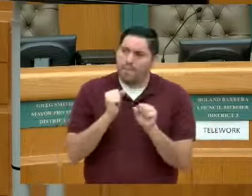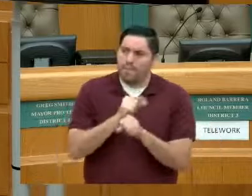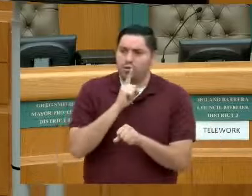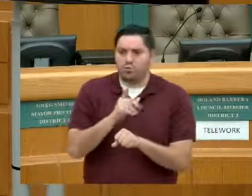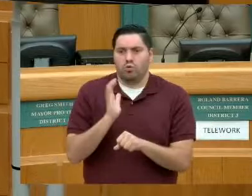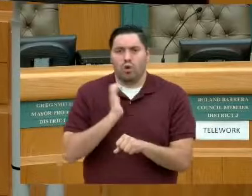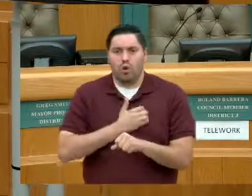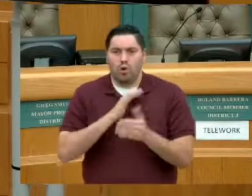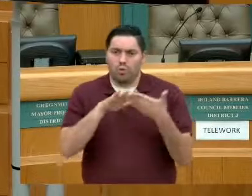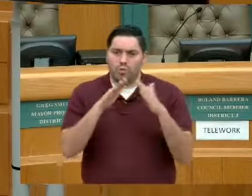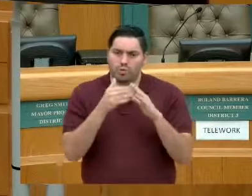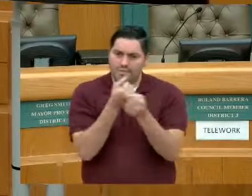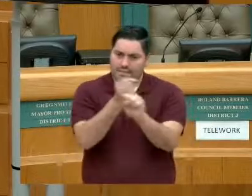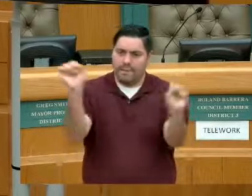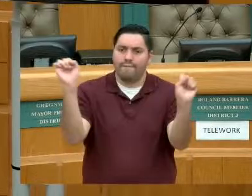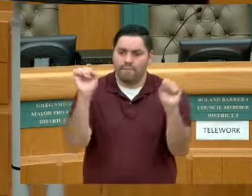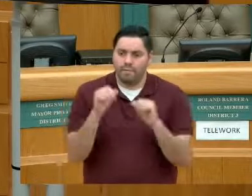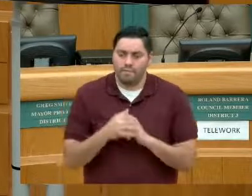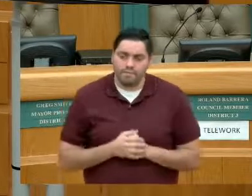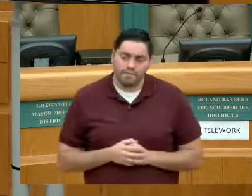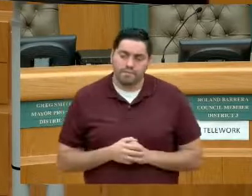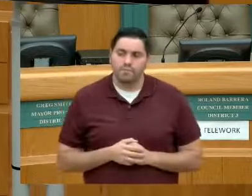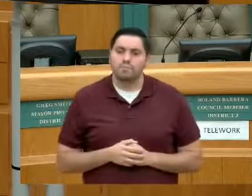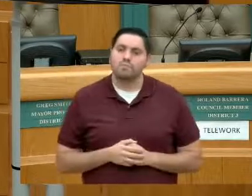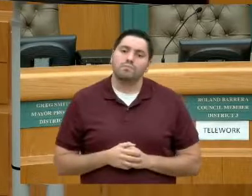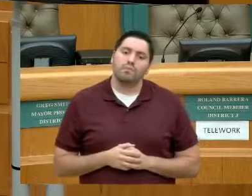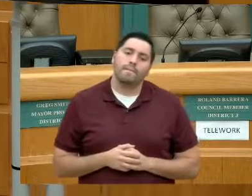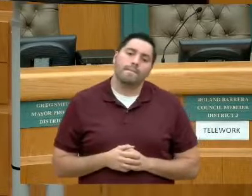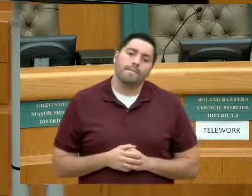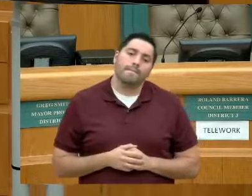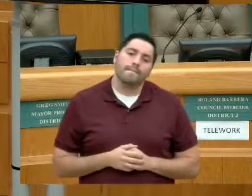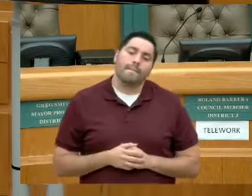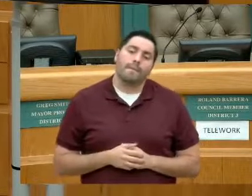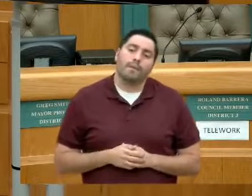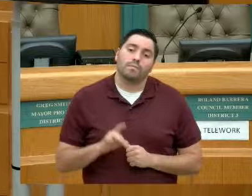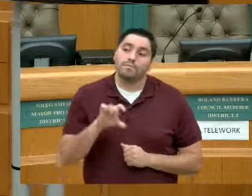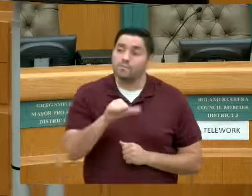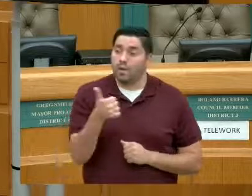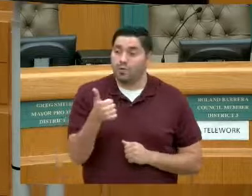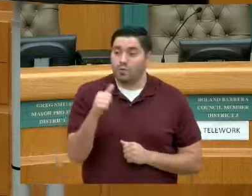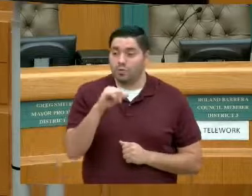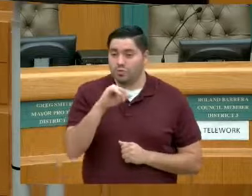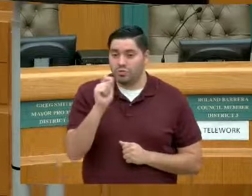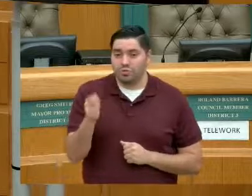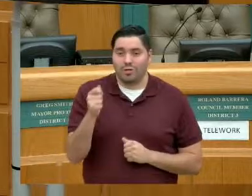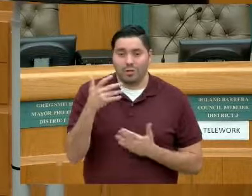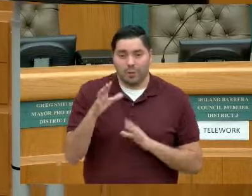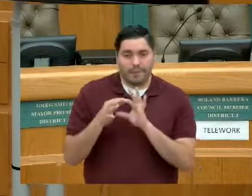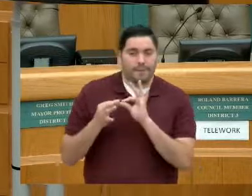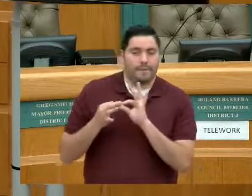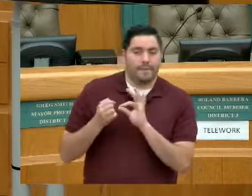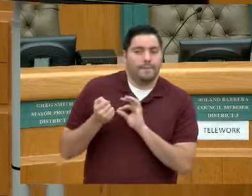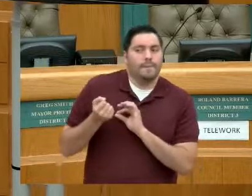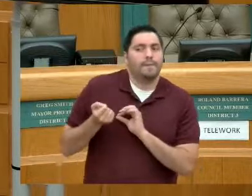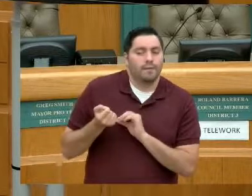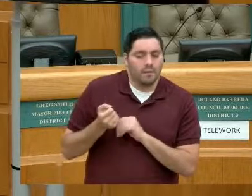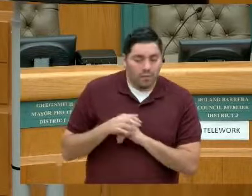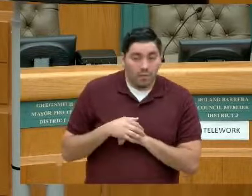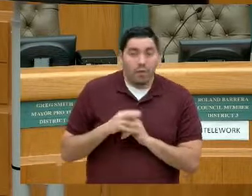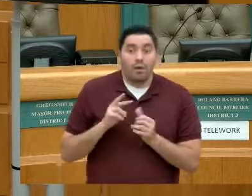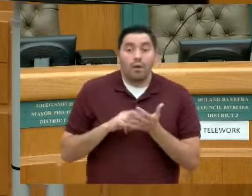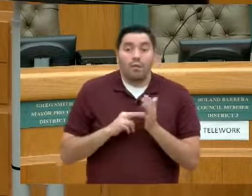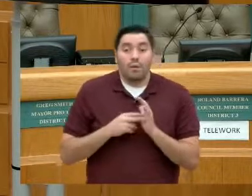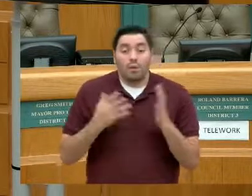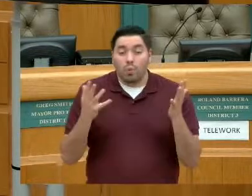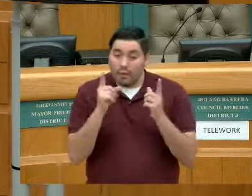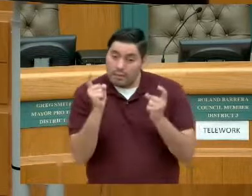we're continuing to stay on top of this and make sure that our community is safe. One of the things we're beginning to plan now is and the judge